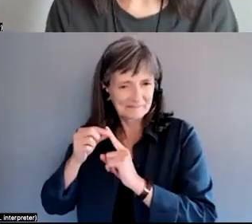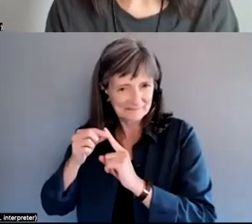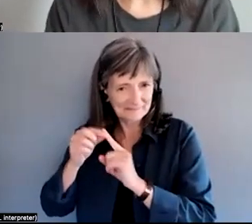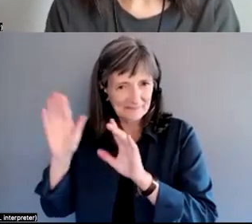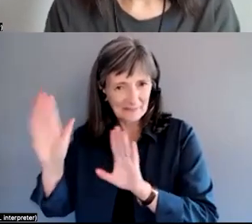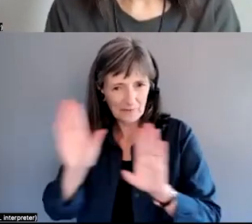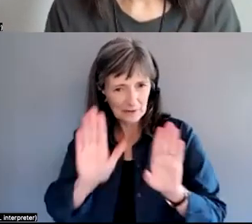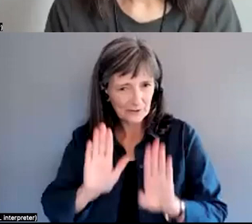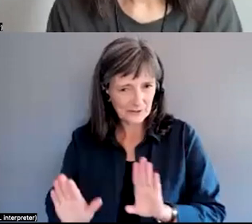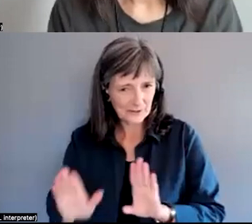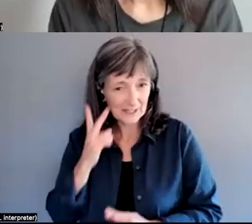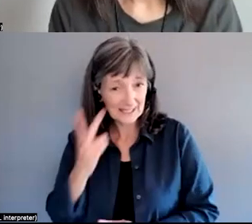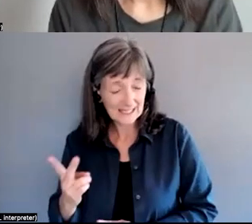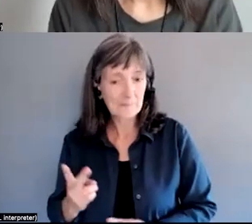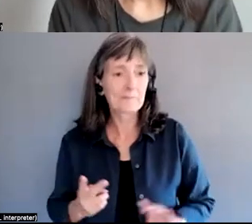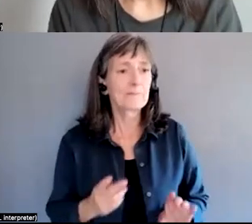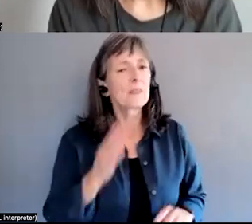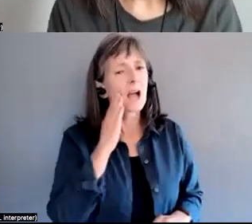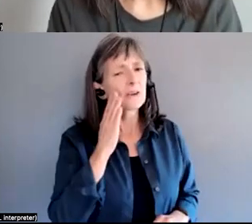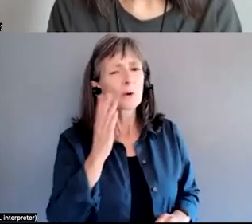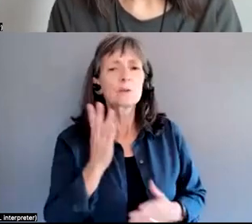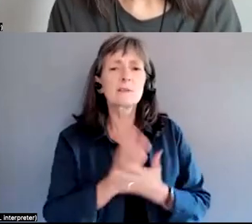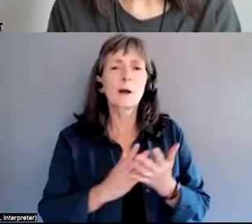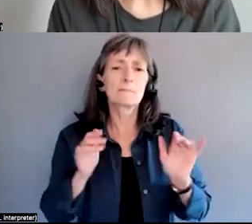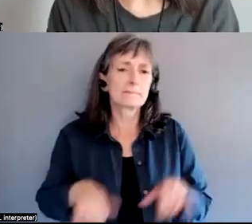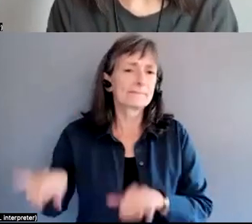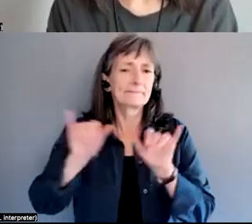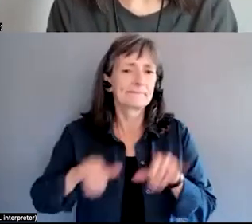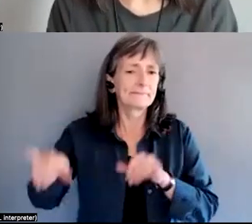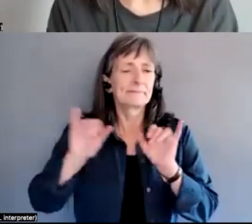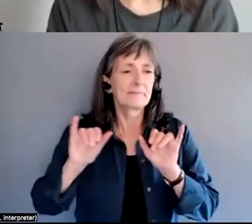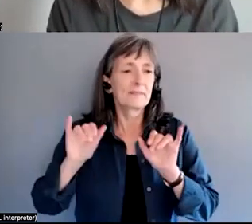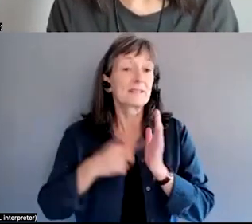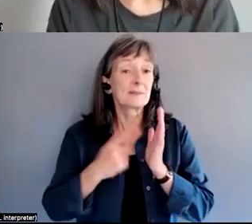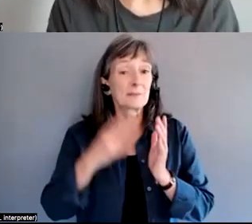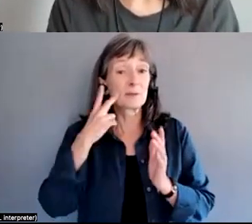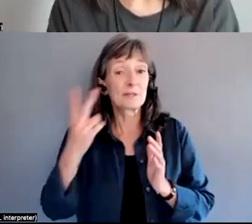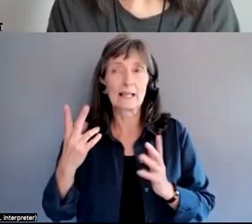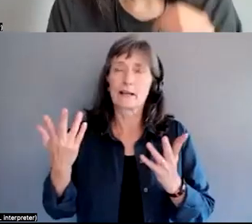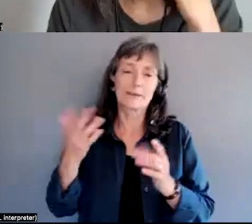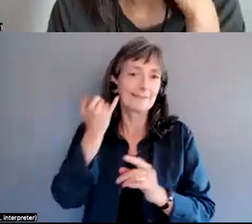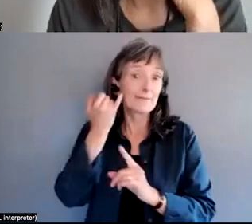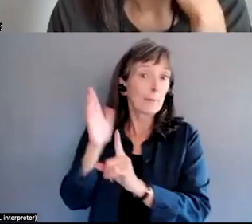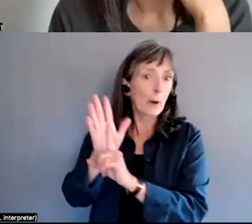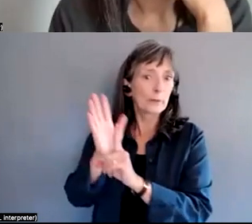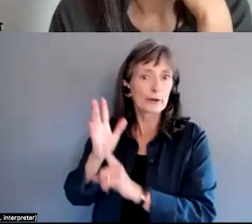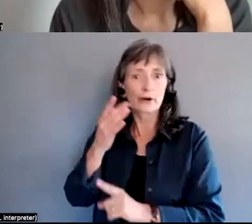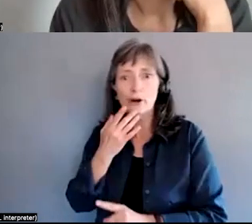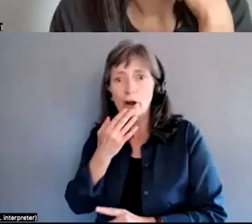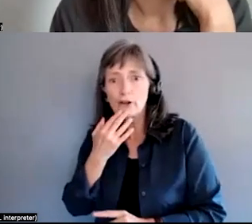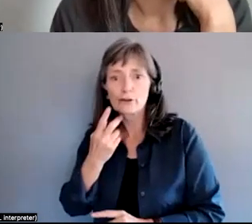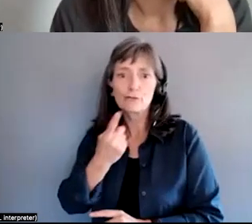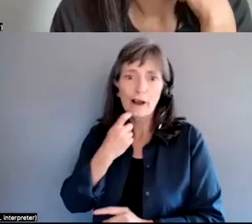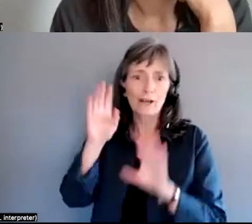you know, there will always be trends that appear, whether it's the red cover or the art director at Quill Inquirer in